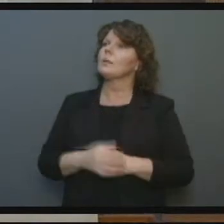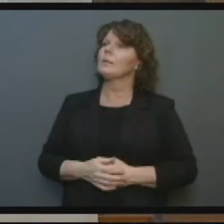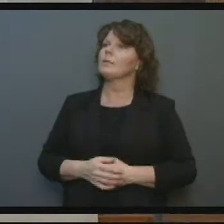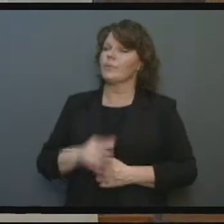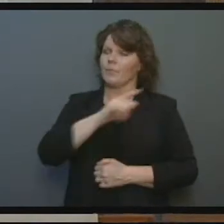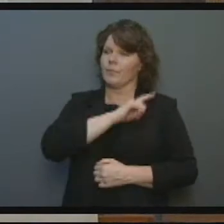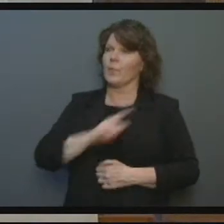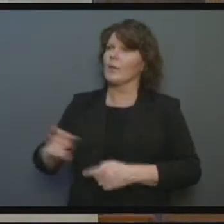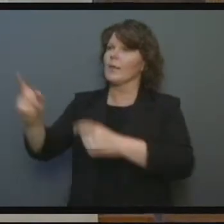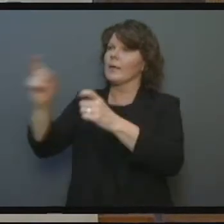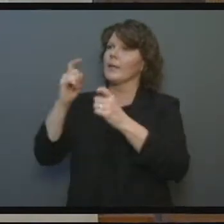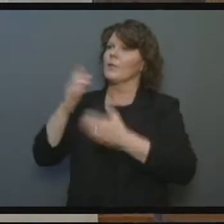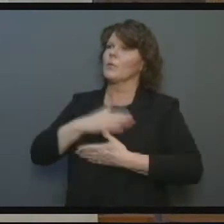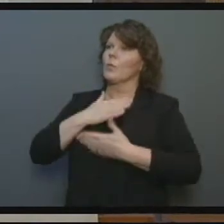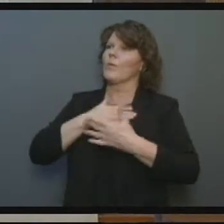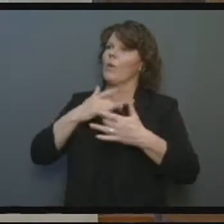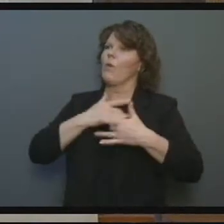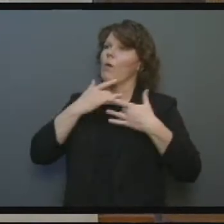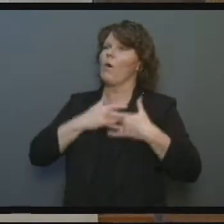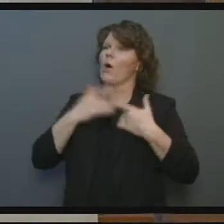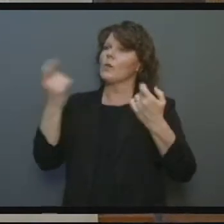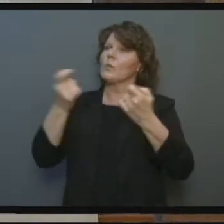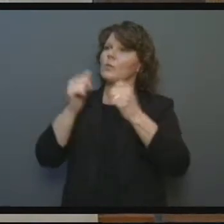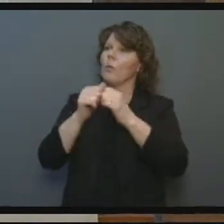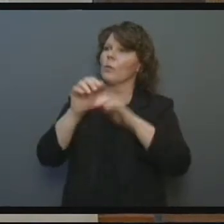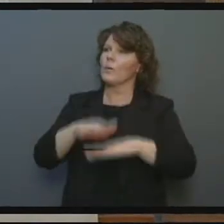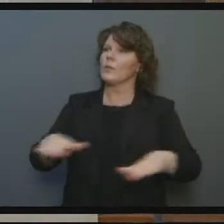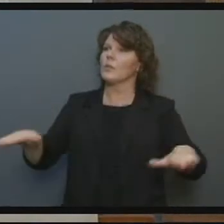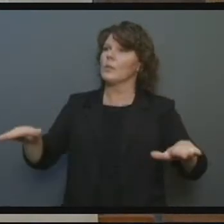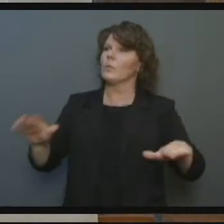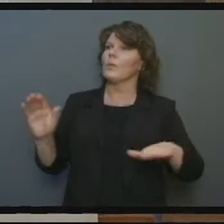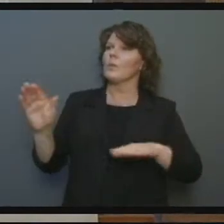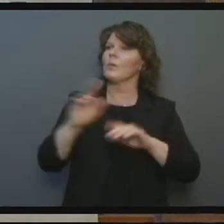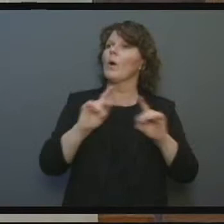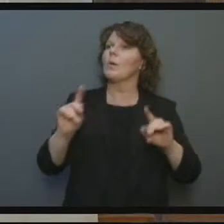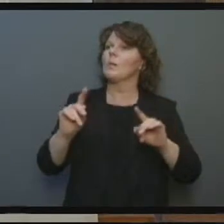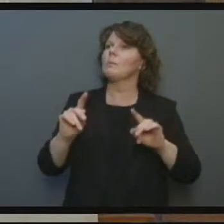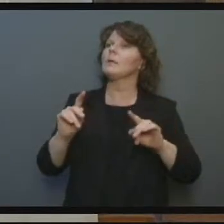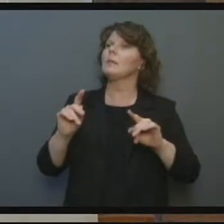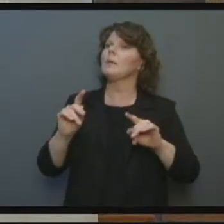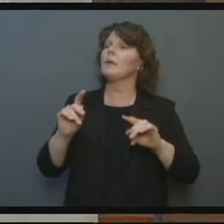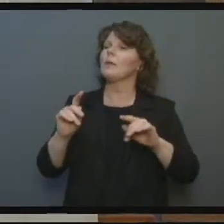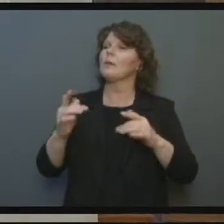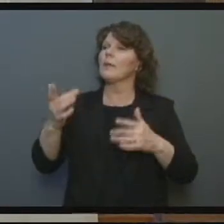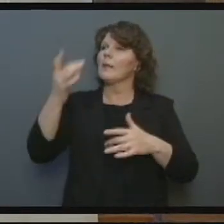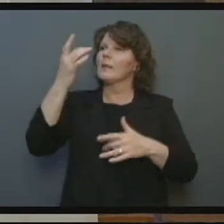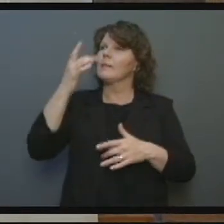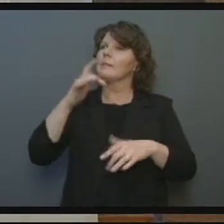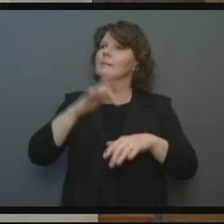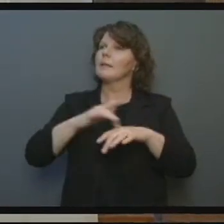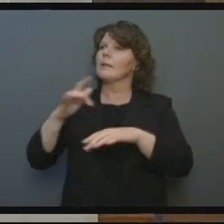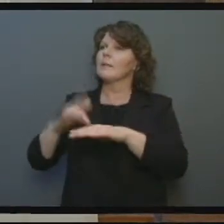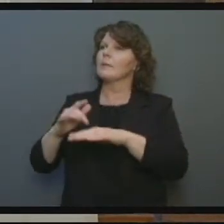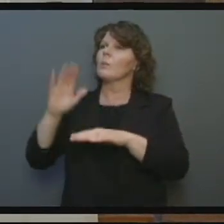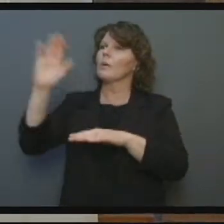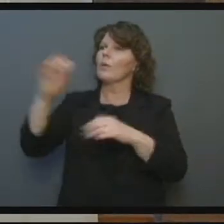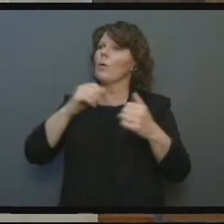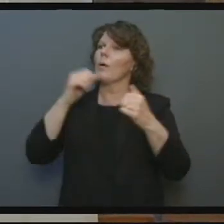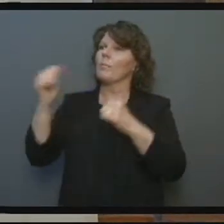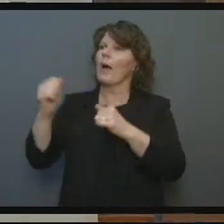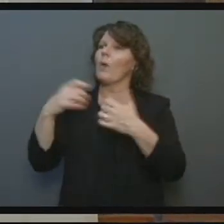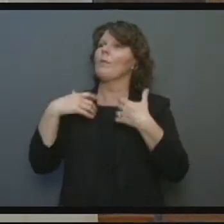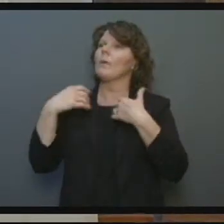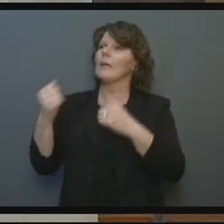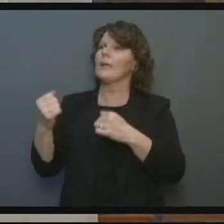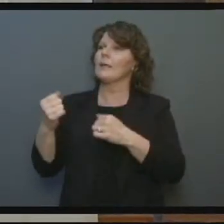us joyful hearts this day to rejoice with little children, with those who have been touched with powerful and effective healing from the prayers of your people, and